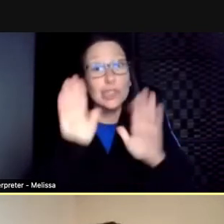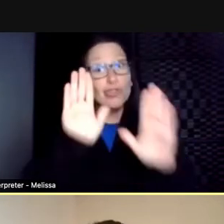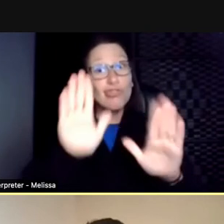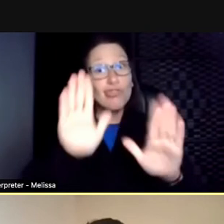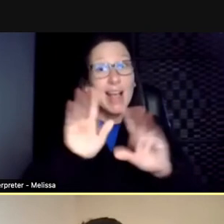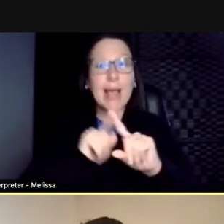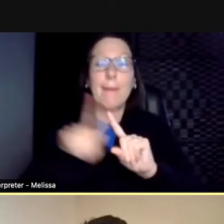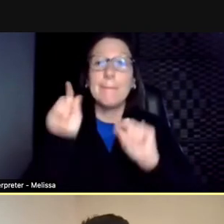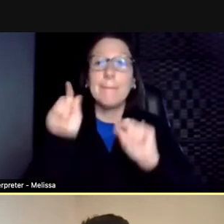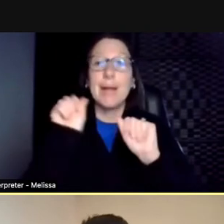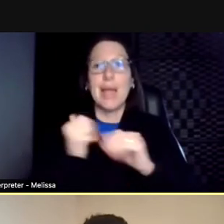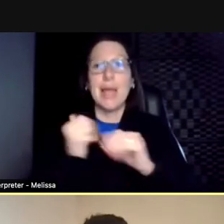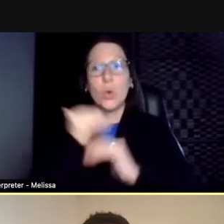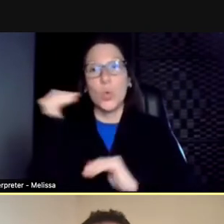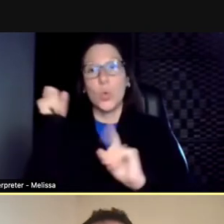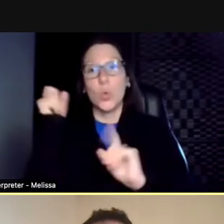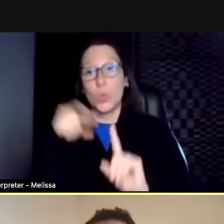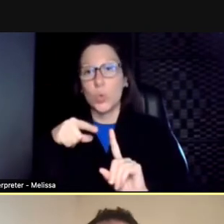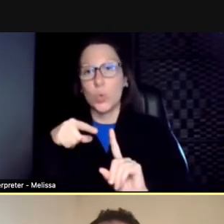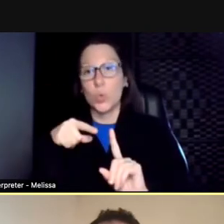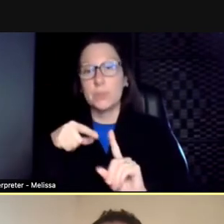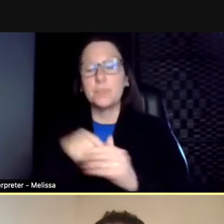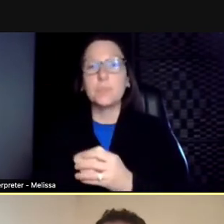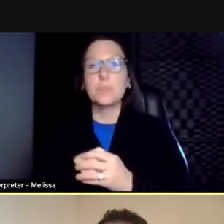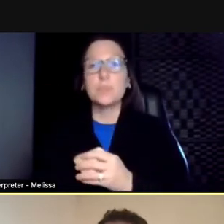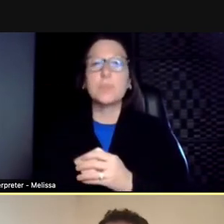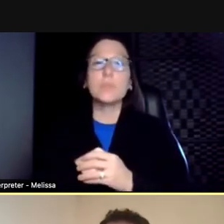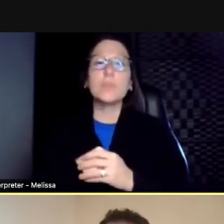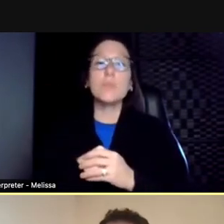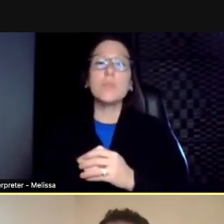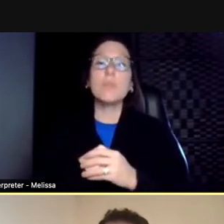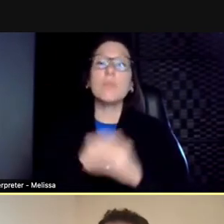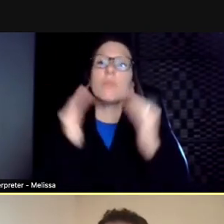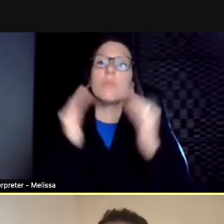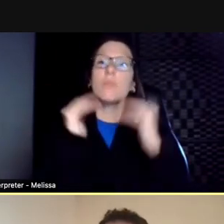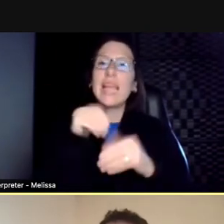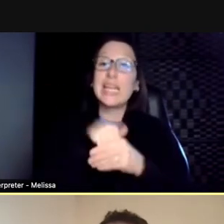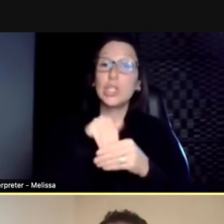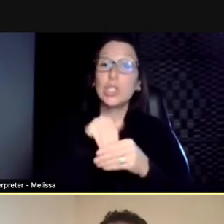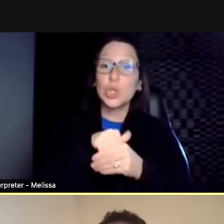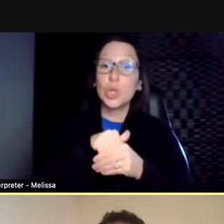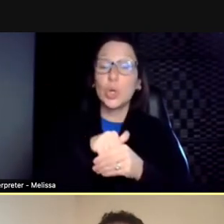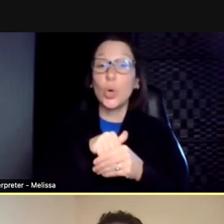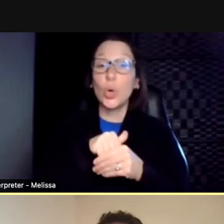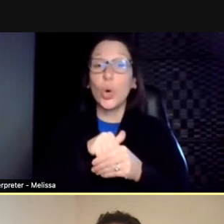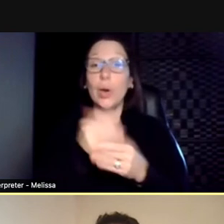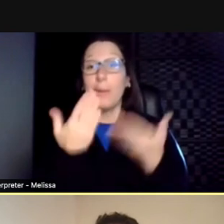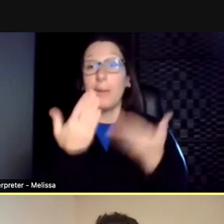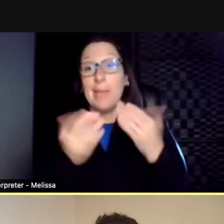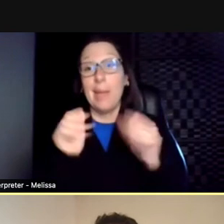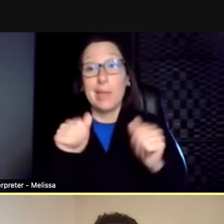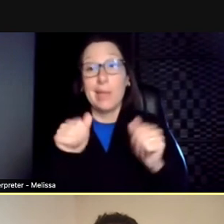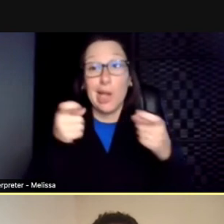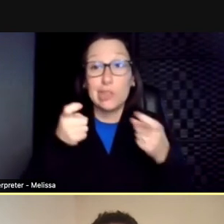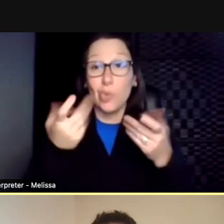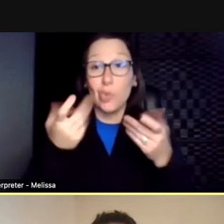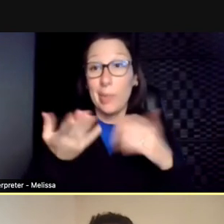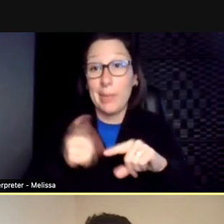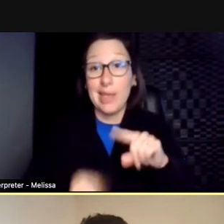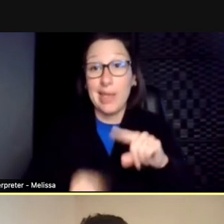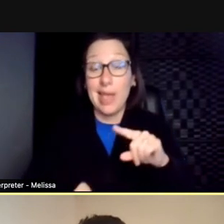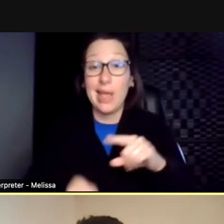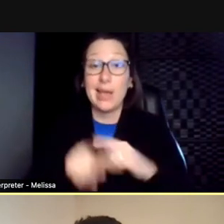of considered as part of that picture. And then there are internal factors that we may or may not have control over. The student's